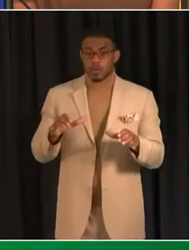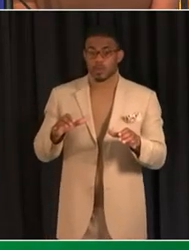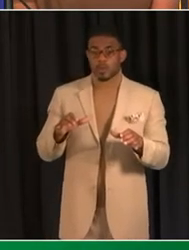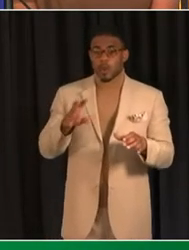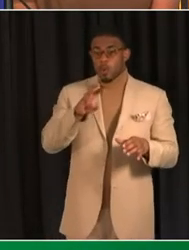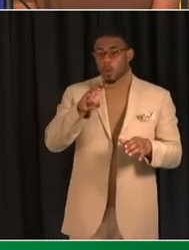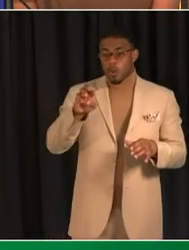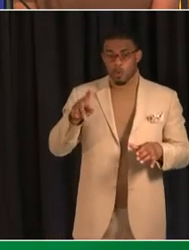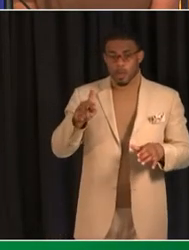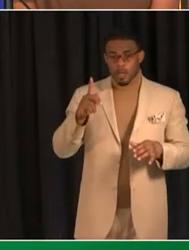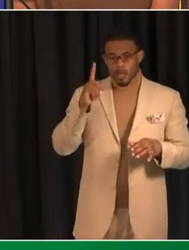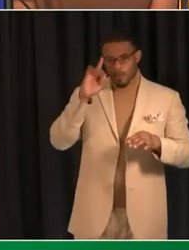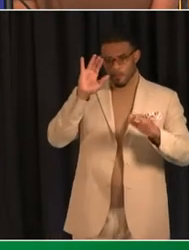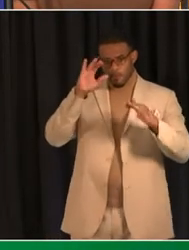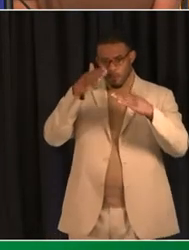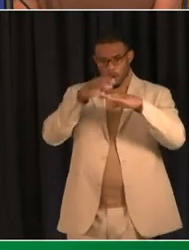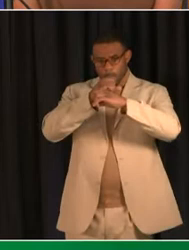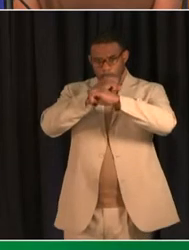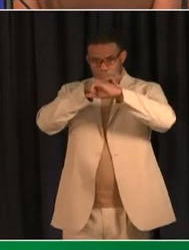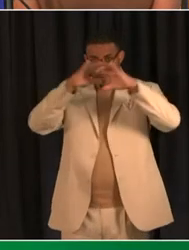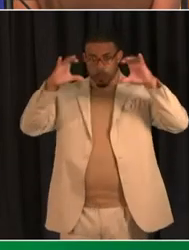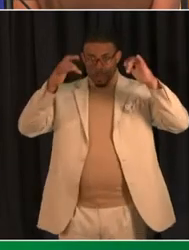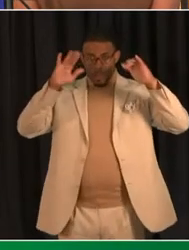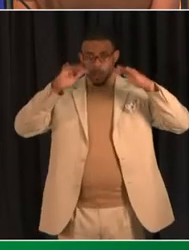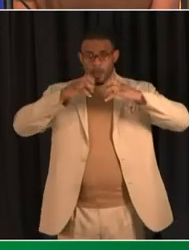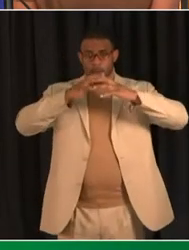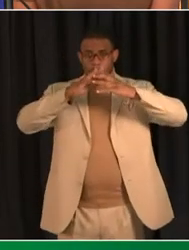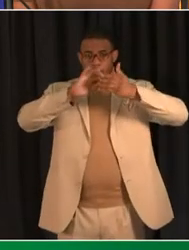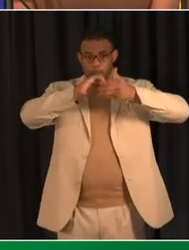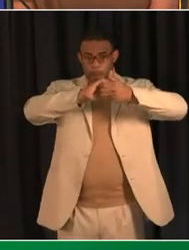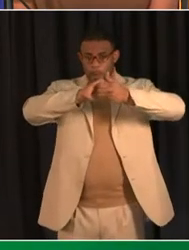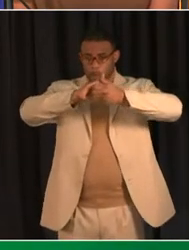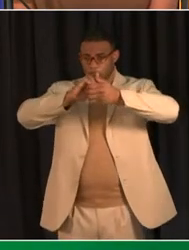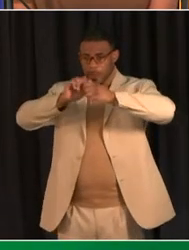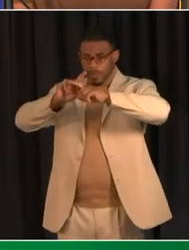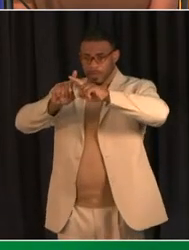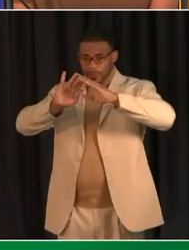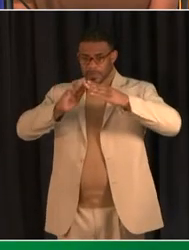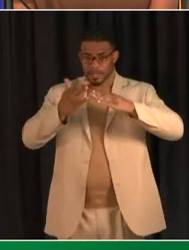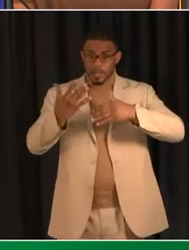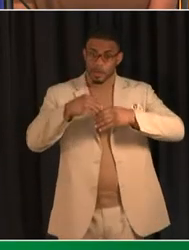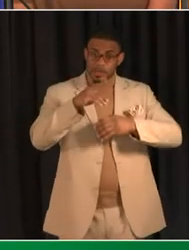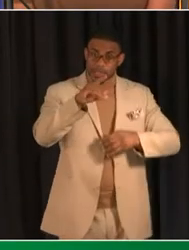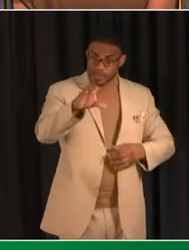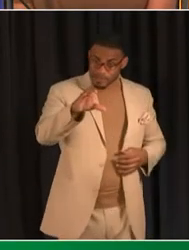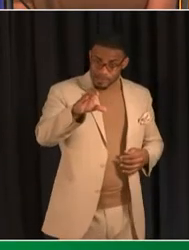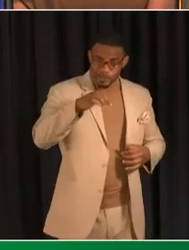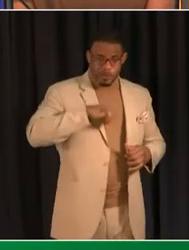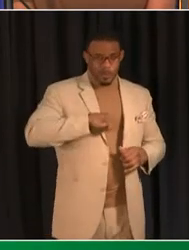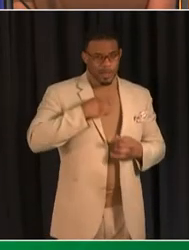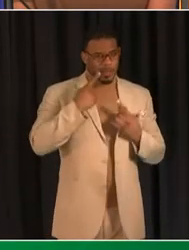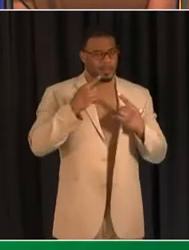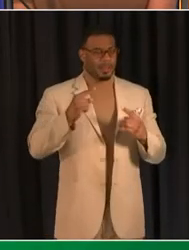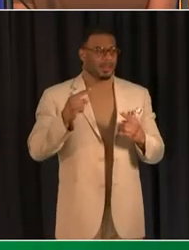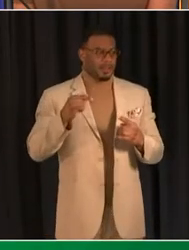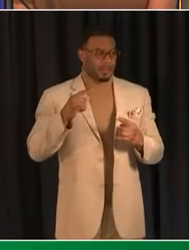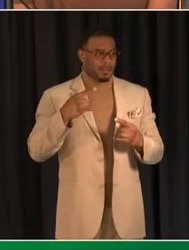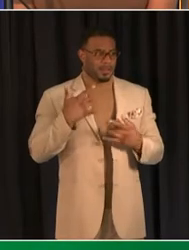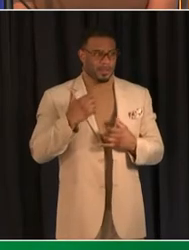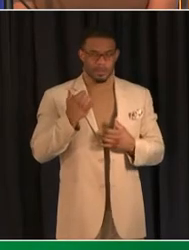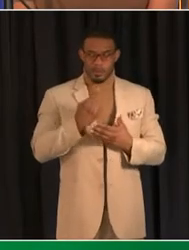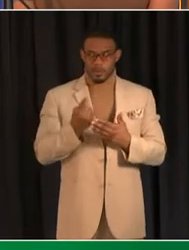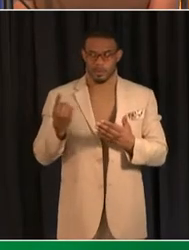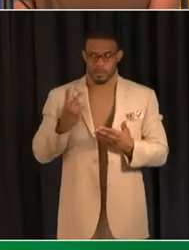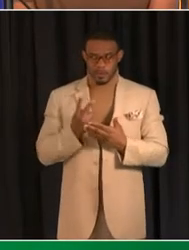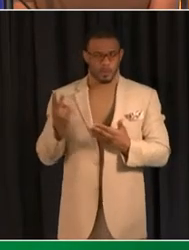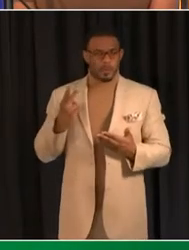to do is focus on the big picture. We're trying to focus on building partnerships with different cities, including DC, which we were proud to announce, I think,